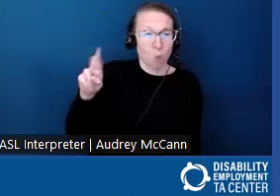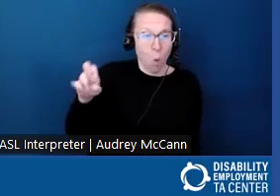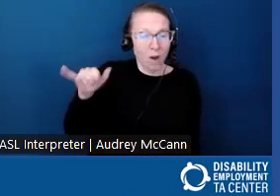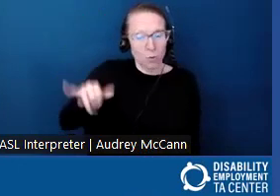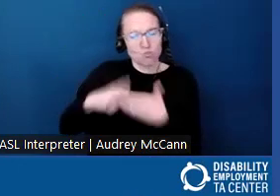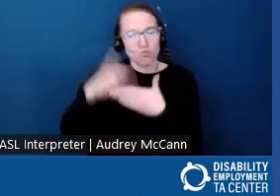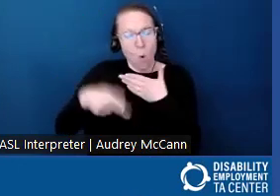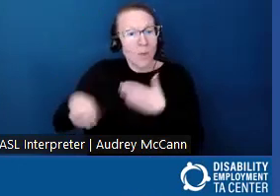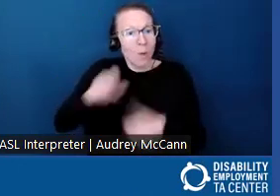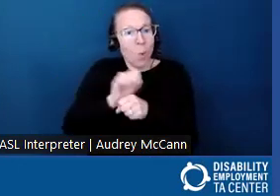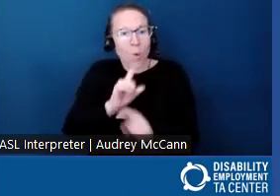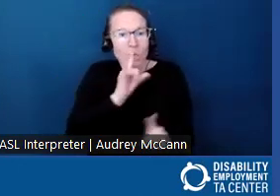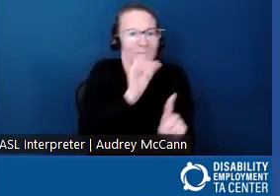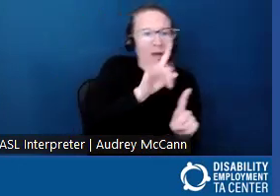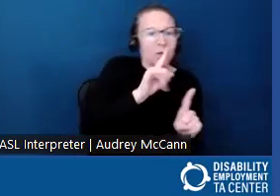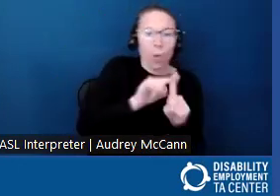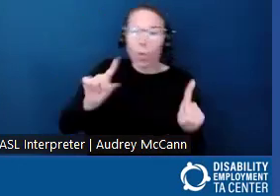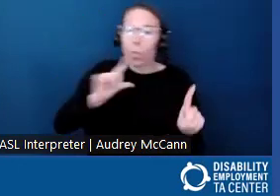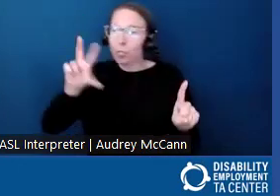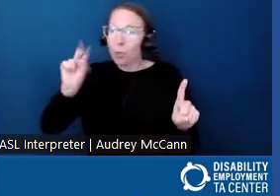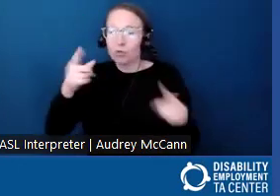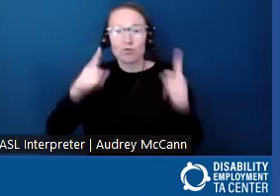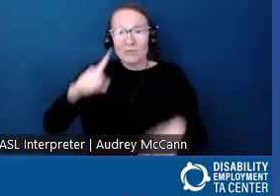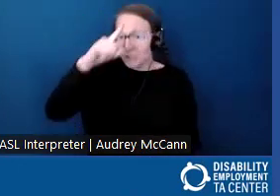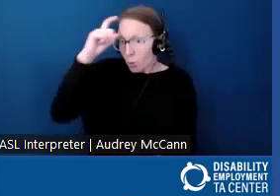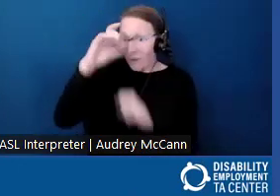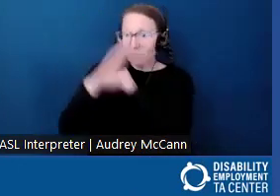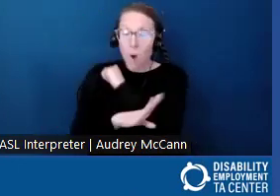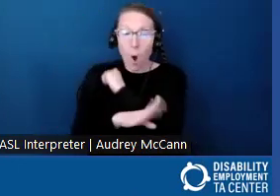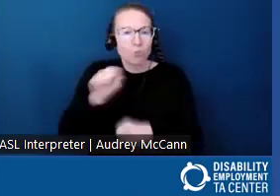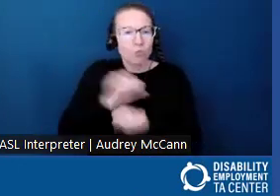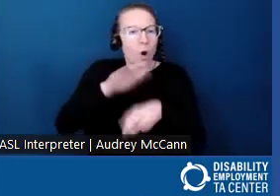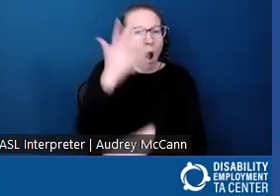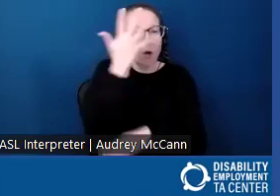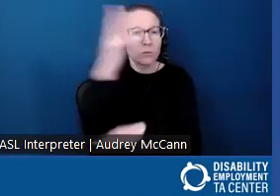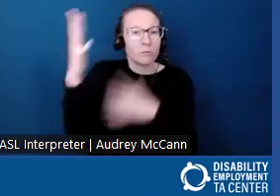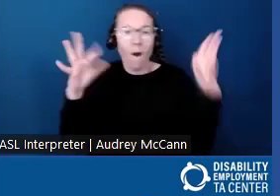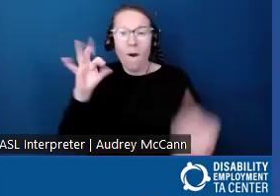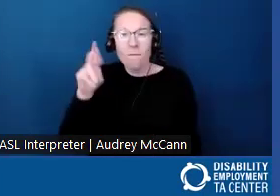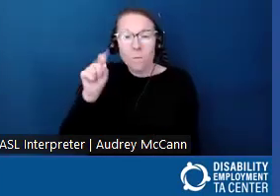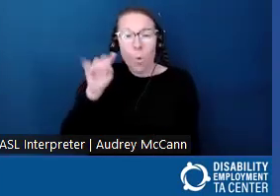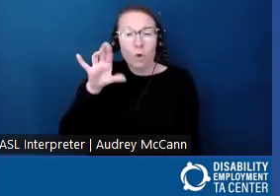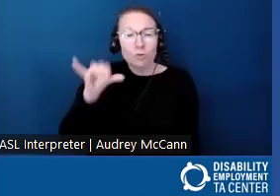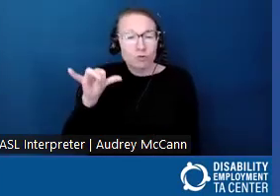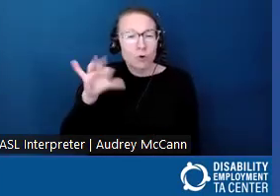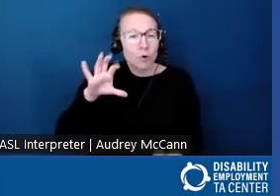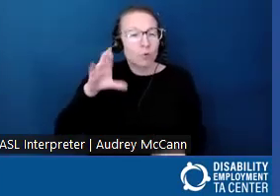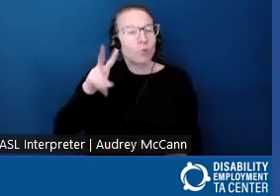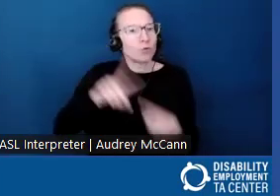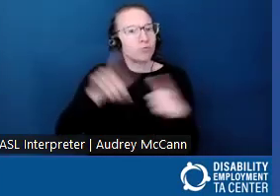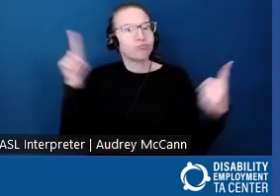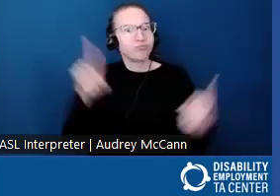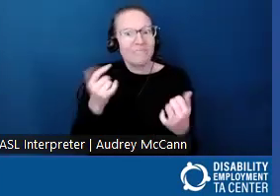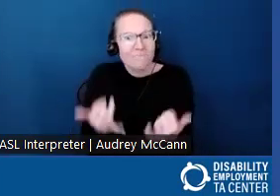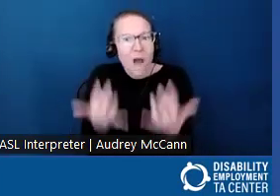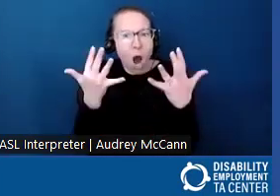to 30-year-olds in the summer and the fall to work on a forestry crew to complete fire mitigation and restoration projects.